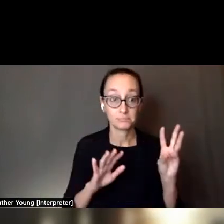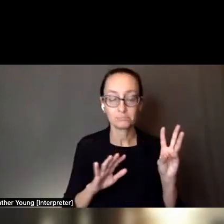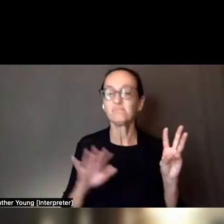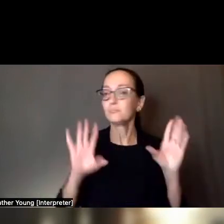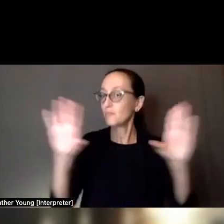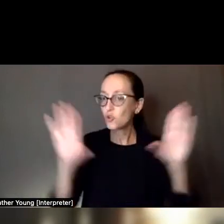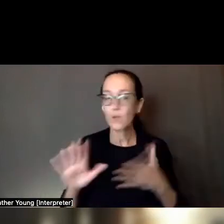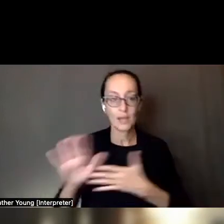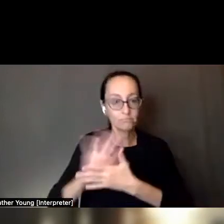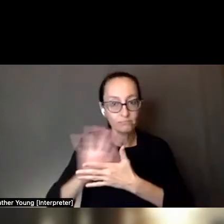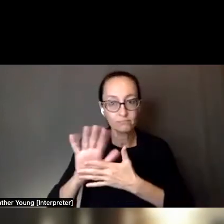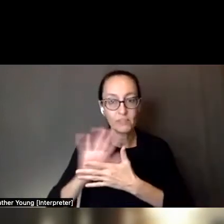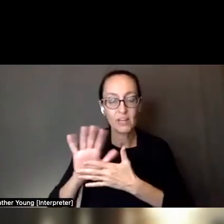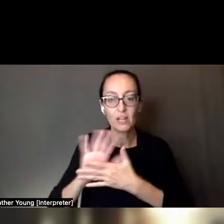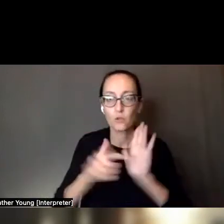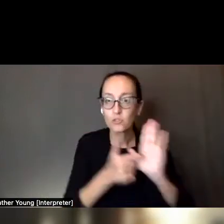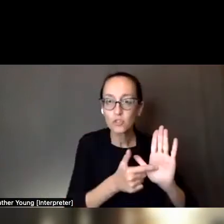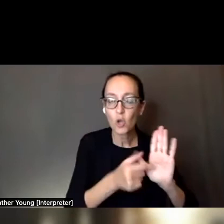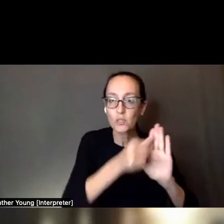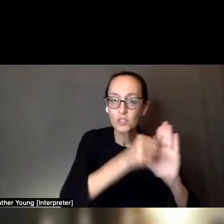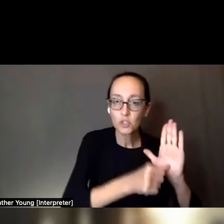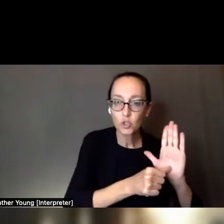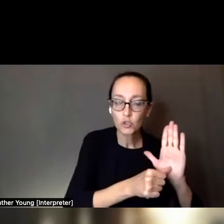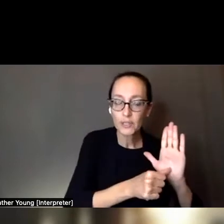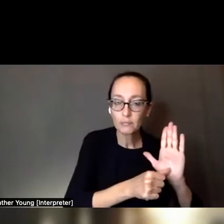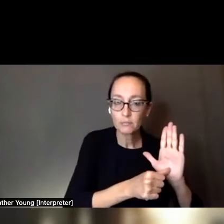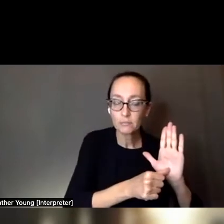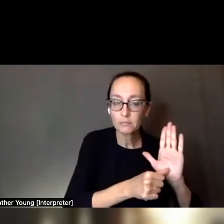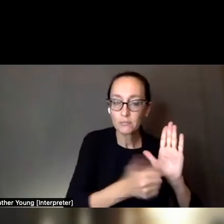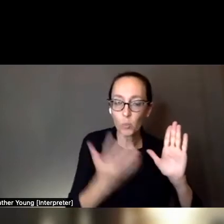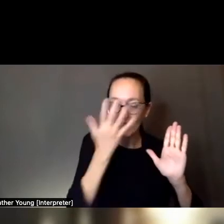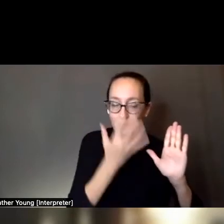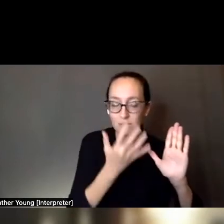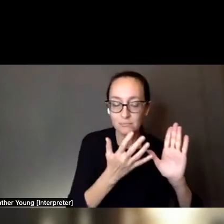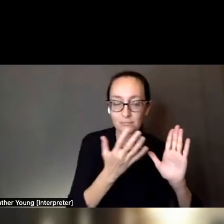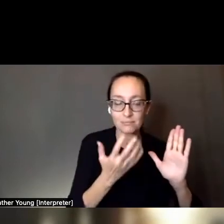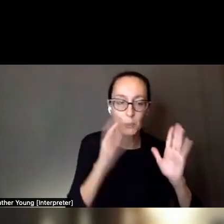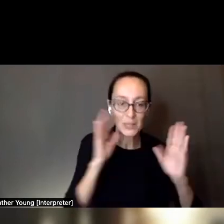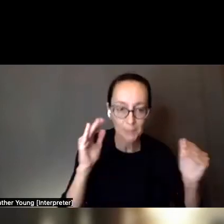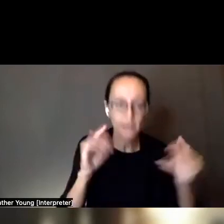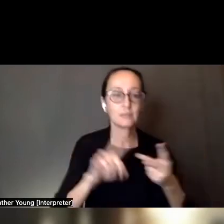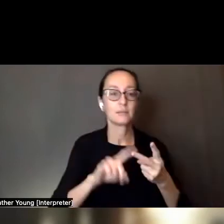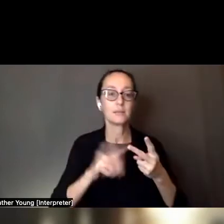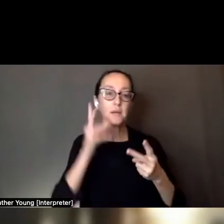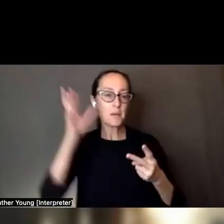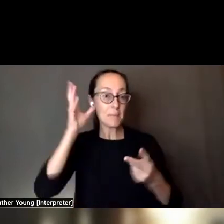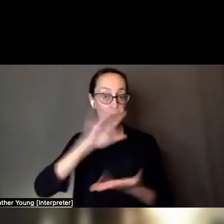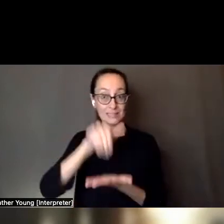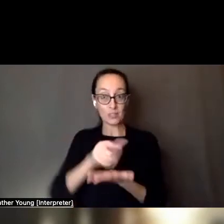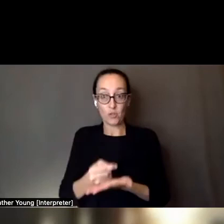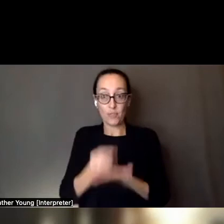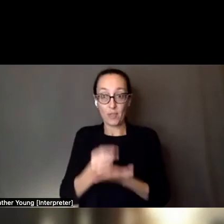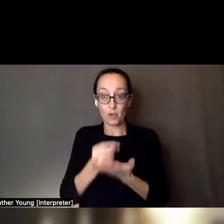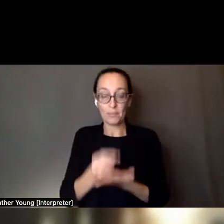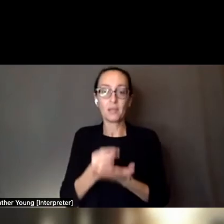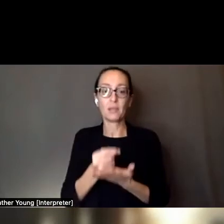surgery, on parent-centered therapy. We talked a little bit about that today, so you can listen to an ABT talk